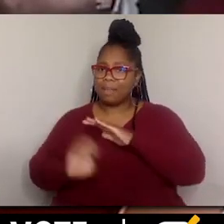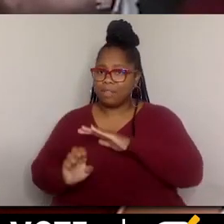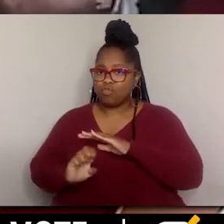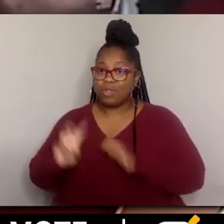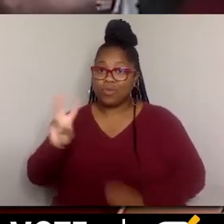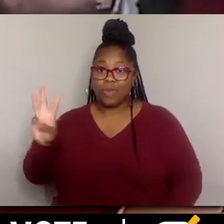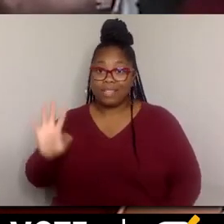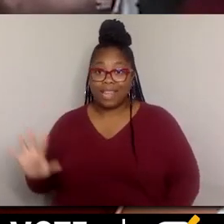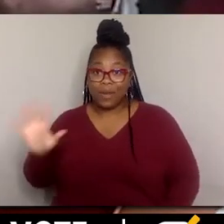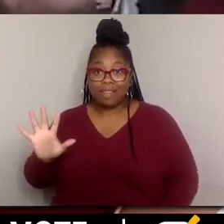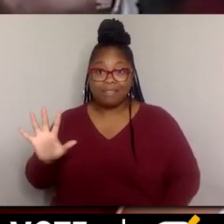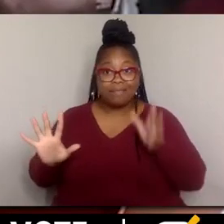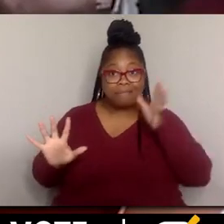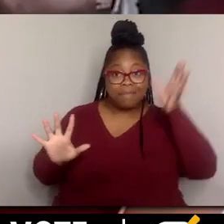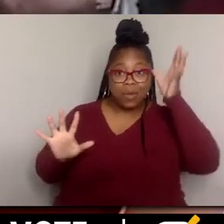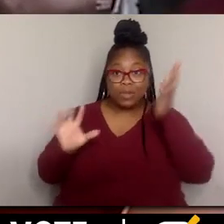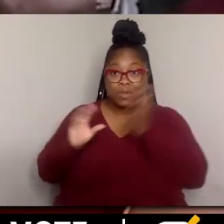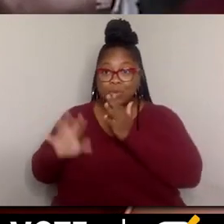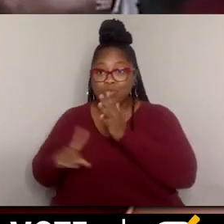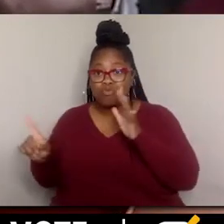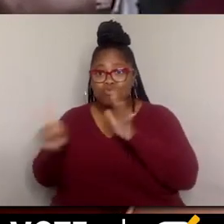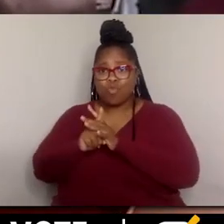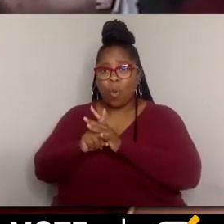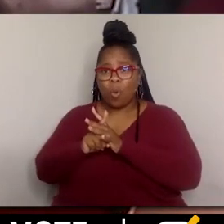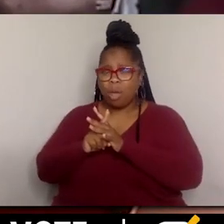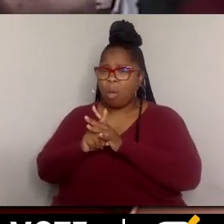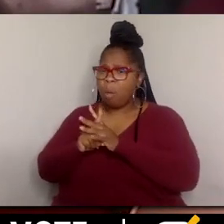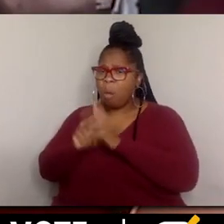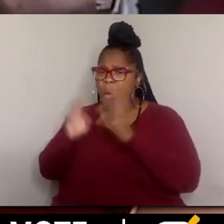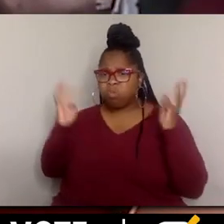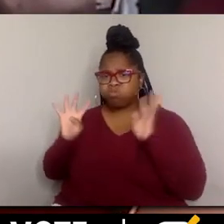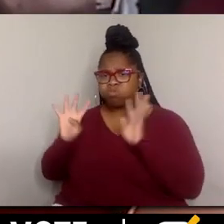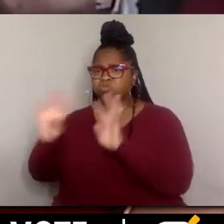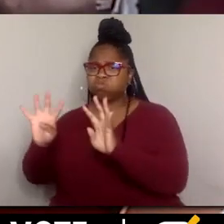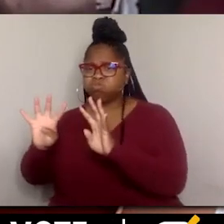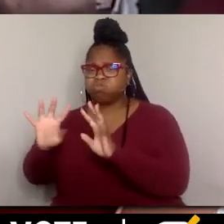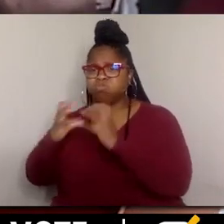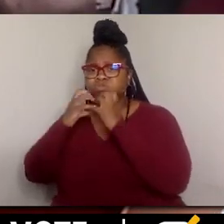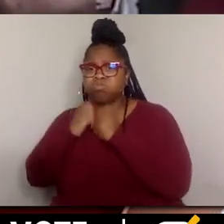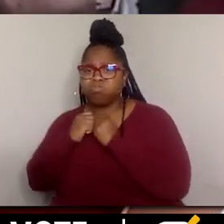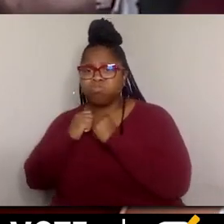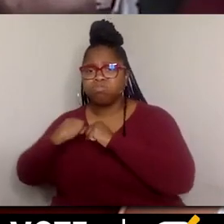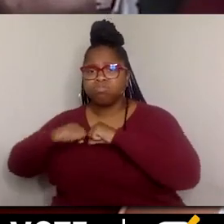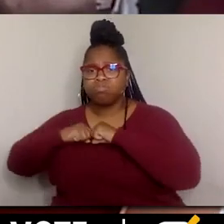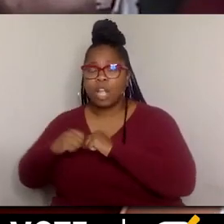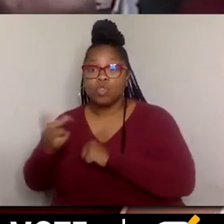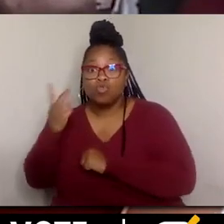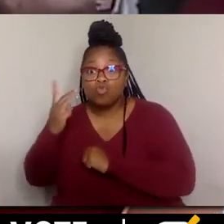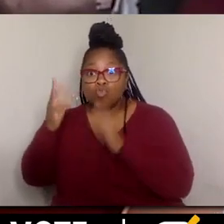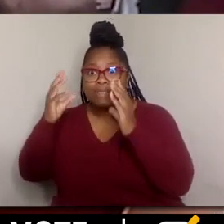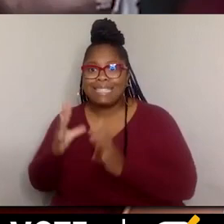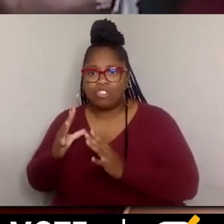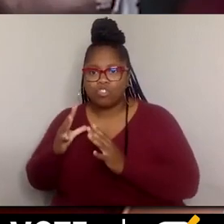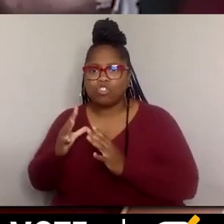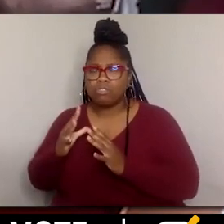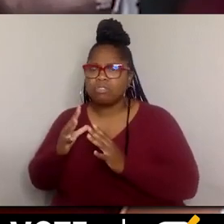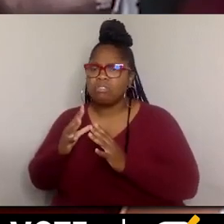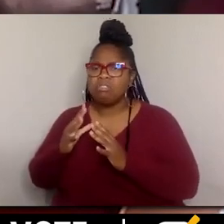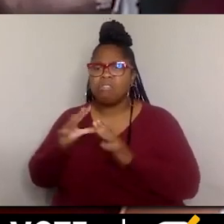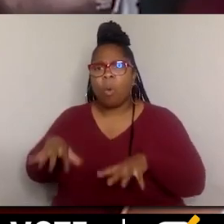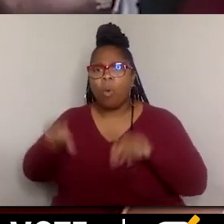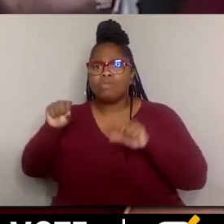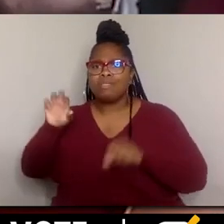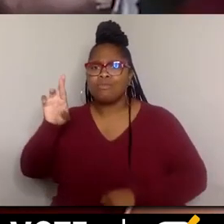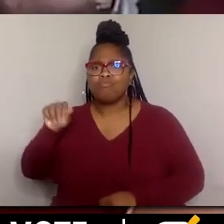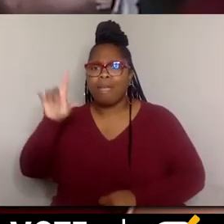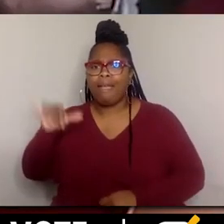up big time to save two teachers from being moved from the school, holding a rally in front of the school and reaching out